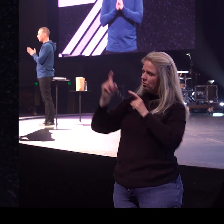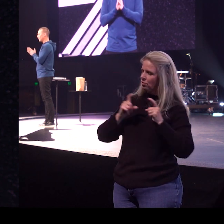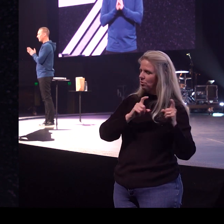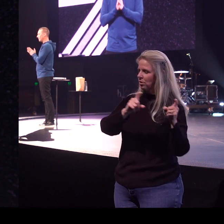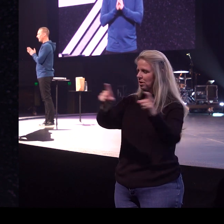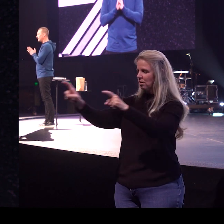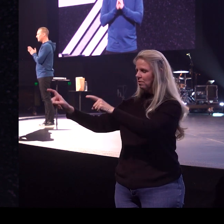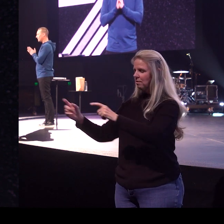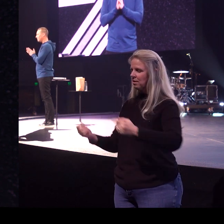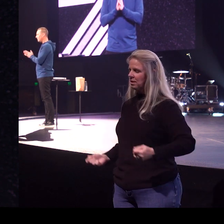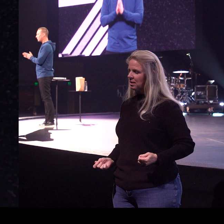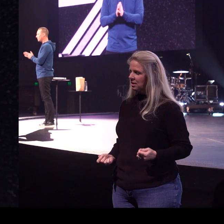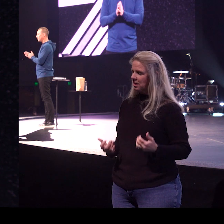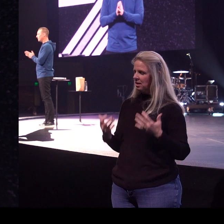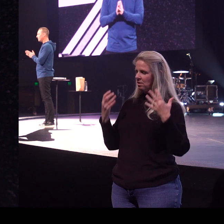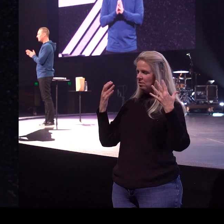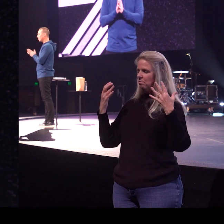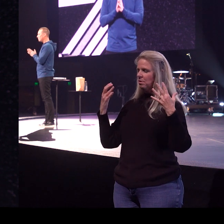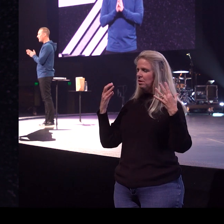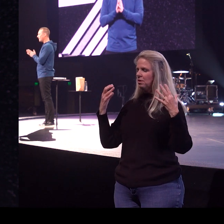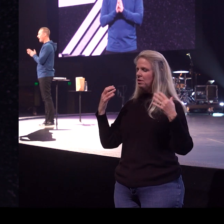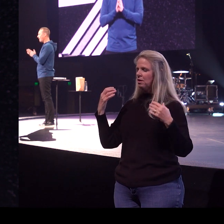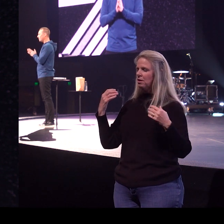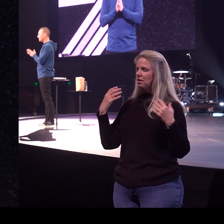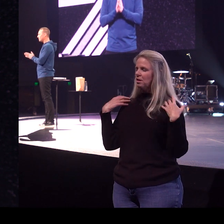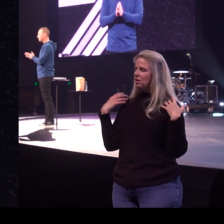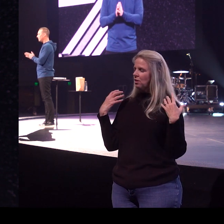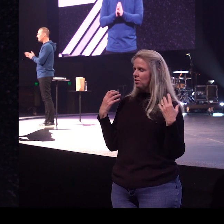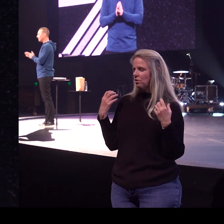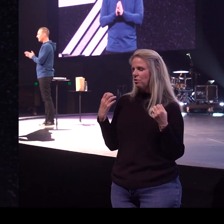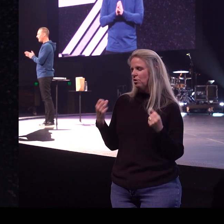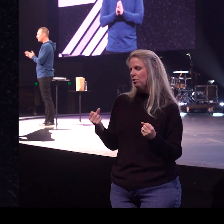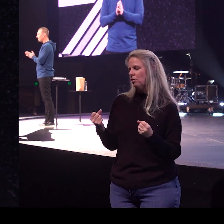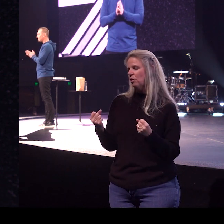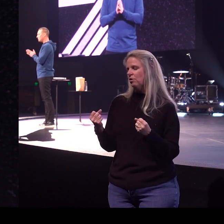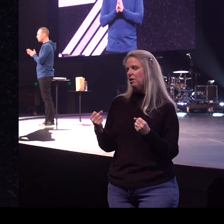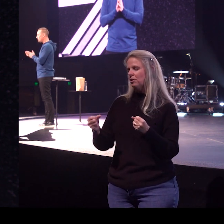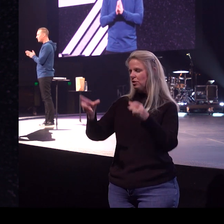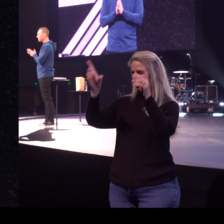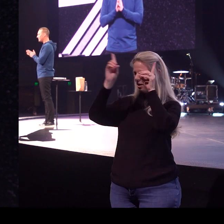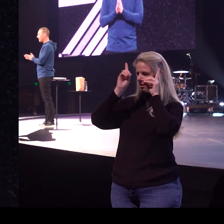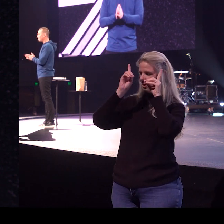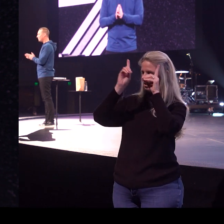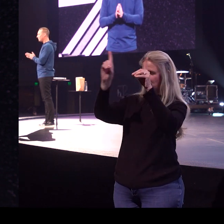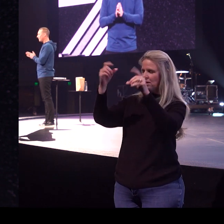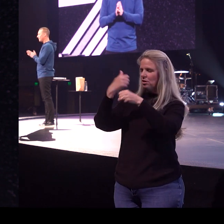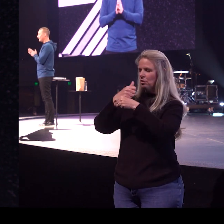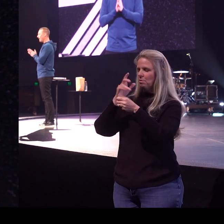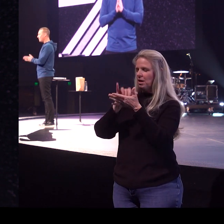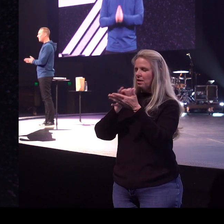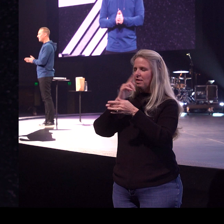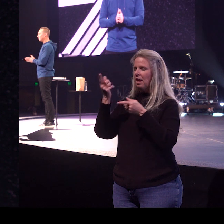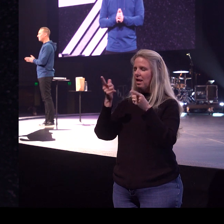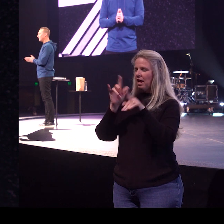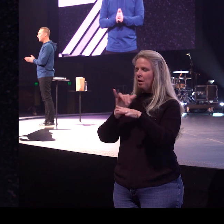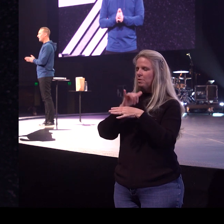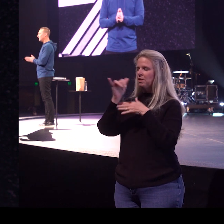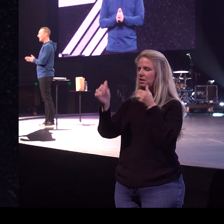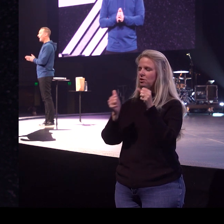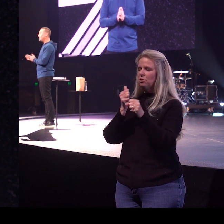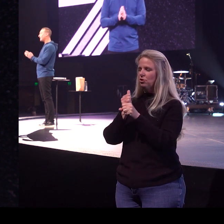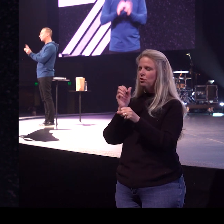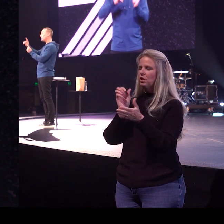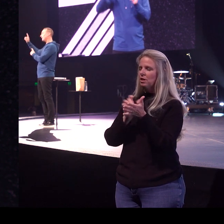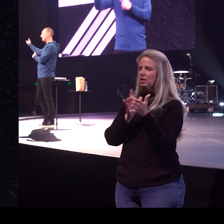courage and just the conviction to go make that happen this year? And I pray this in Jesus' name. Amen.